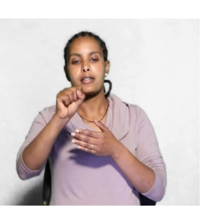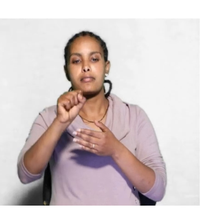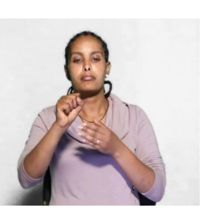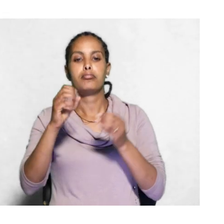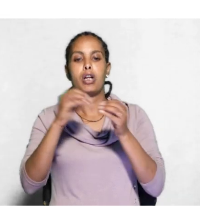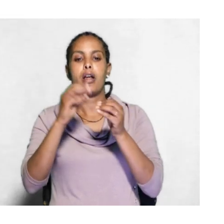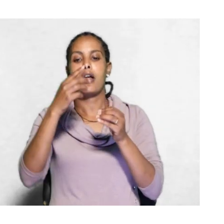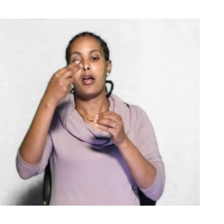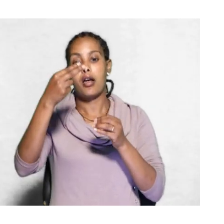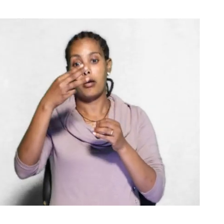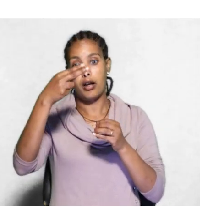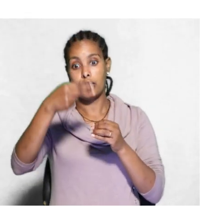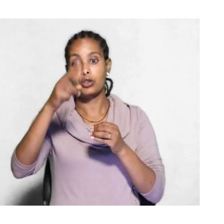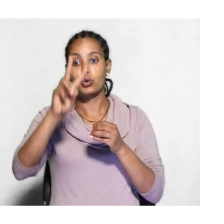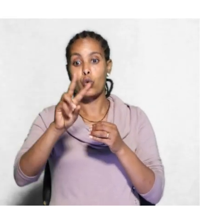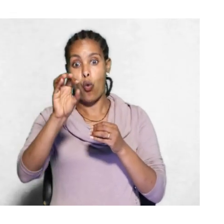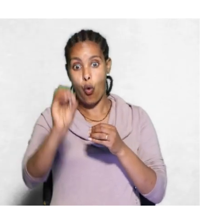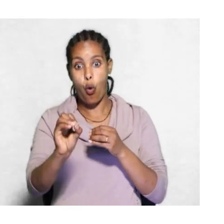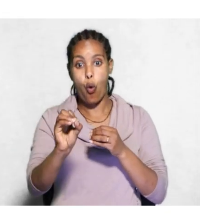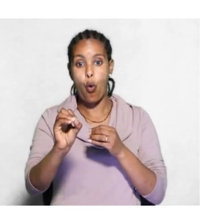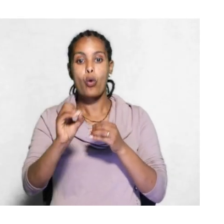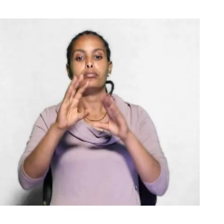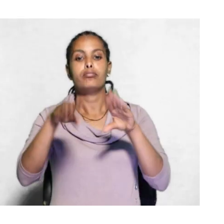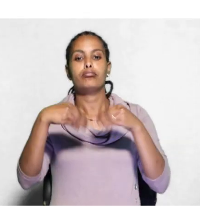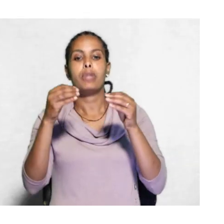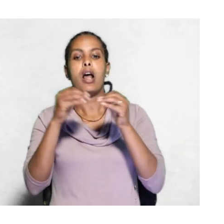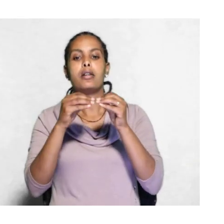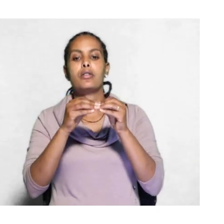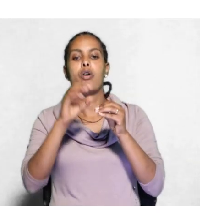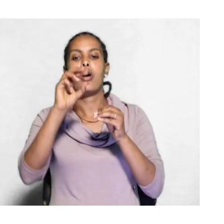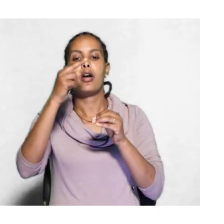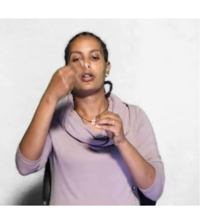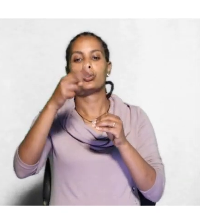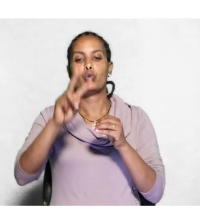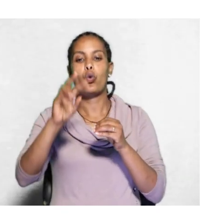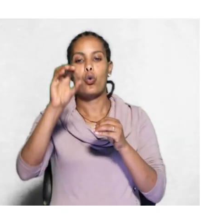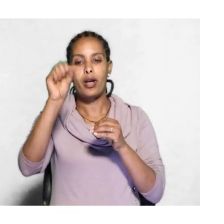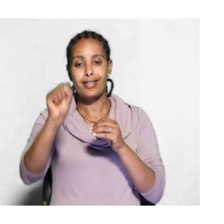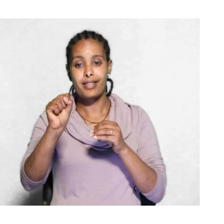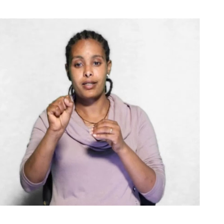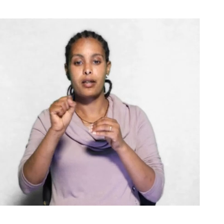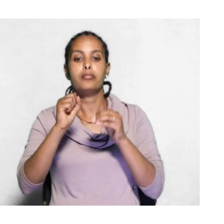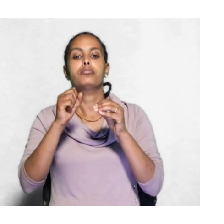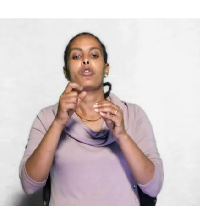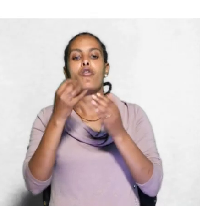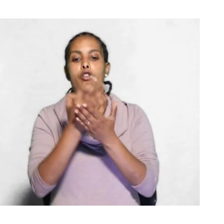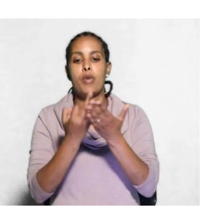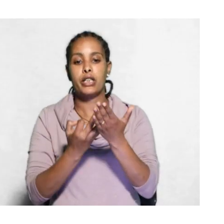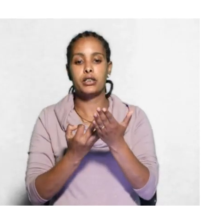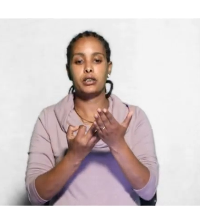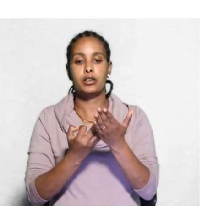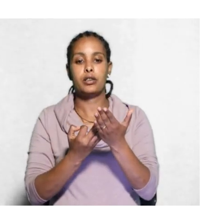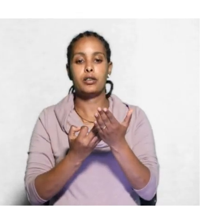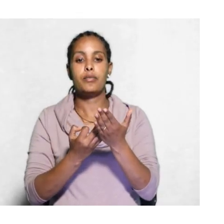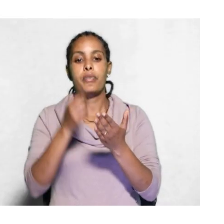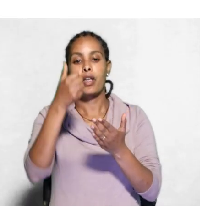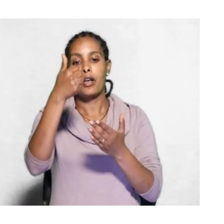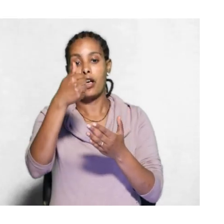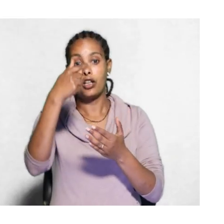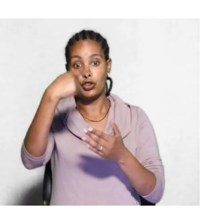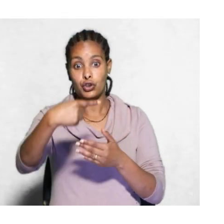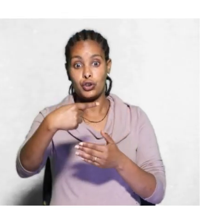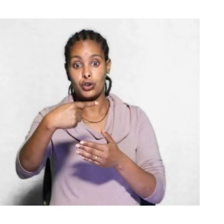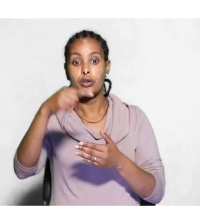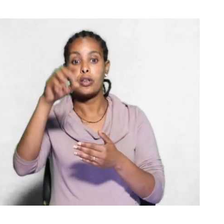gives silver plus hydrogen sulfide plus oxygen. Standard molar free energies of formation of silver